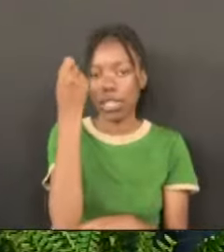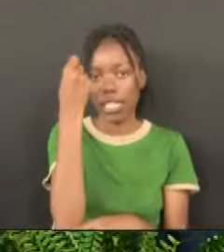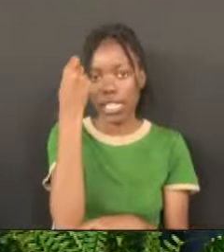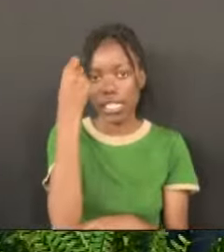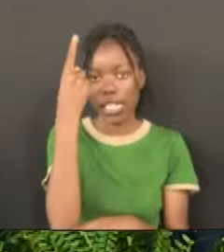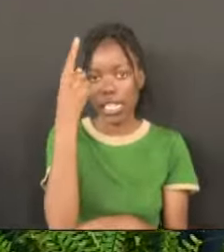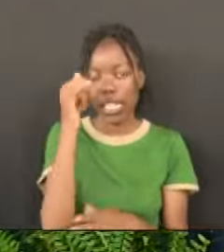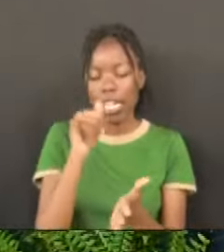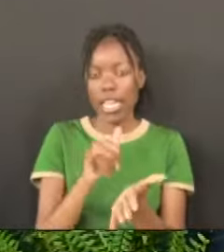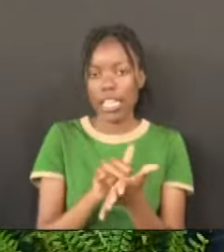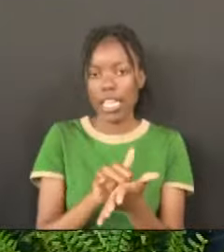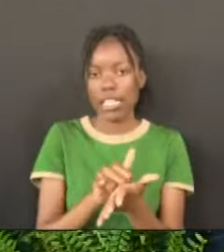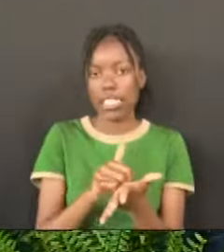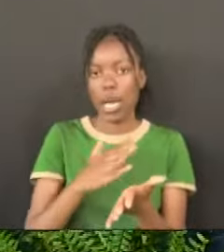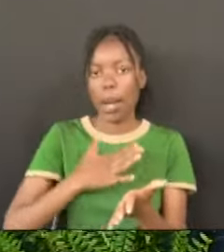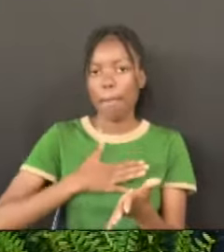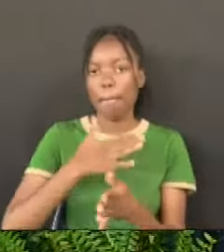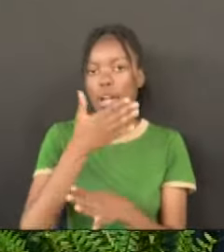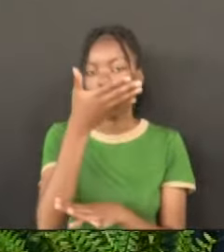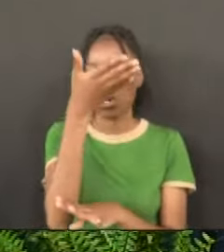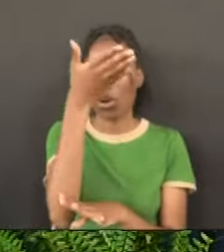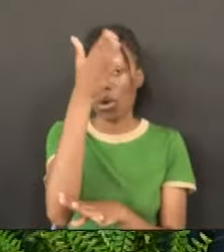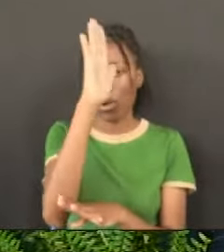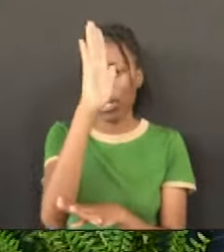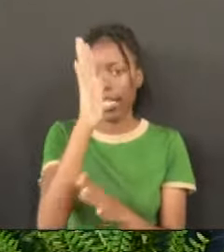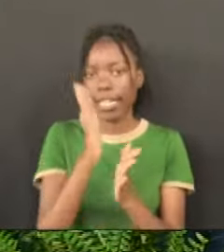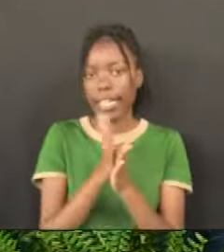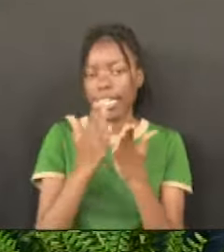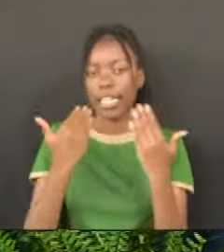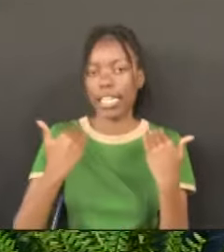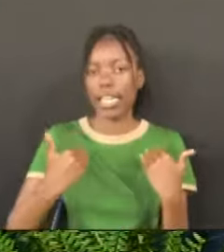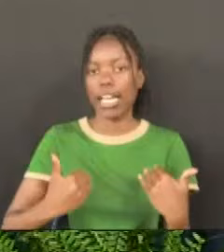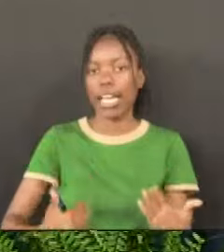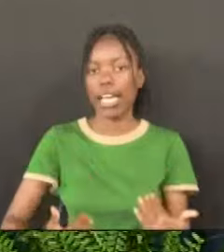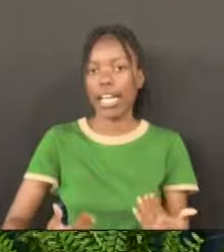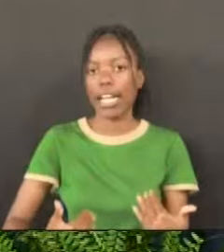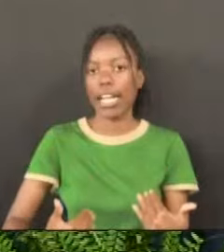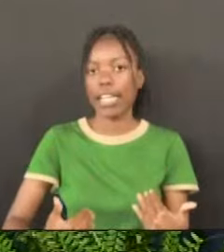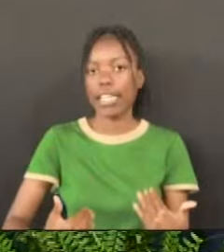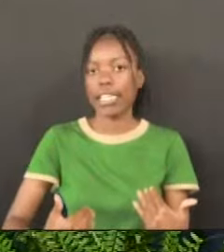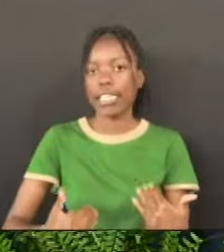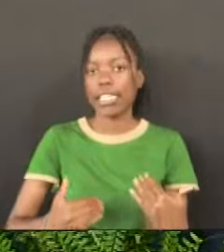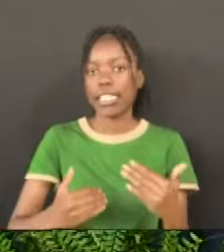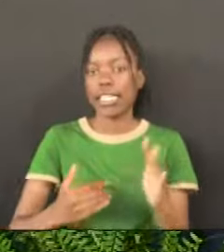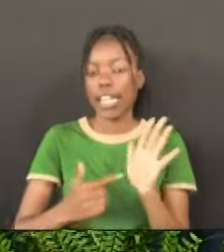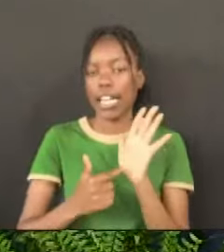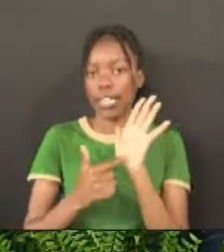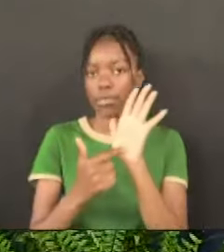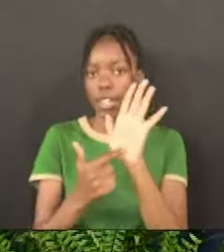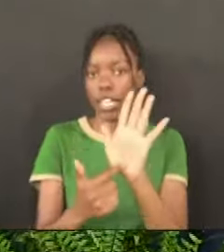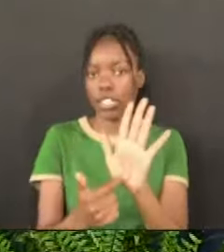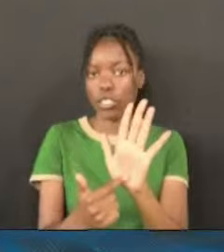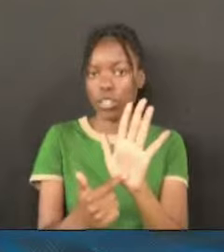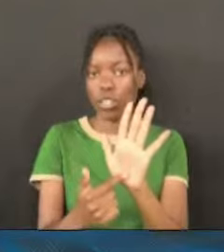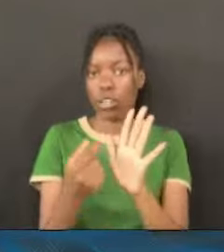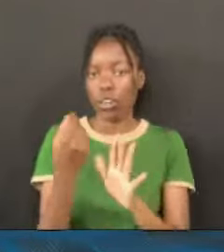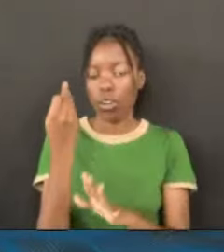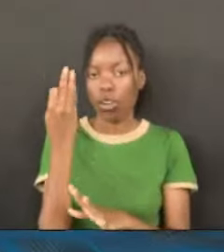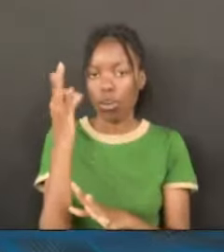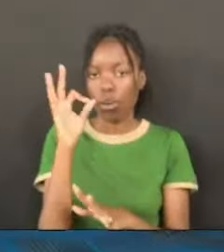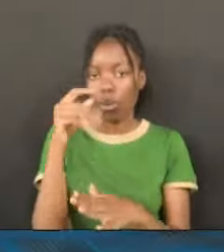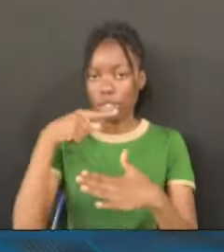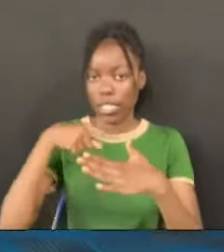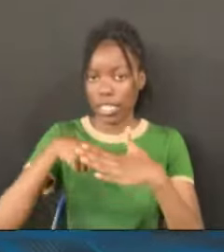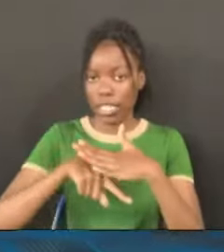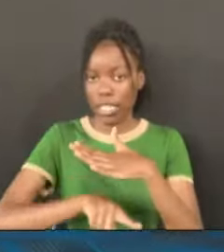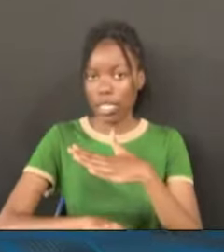my God and I is a reflection of the deep and